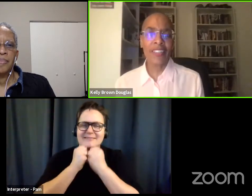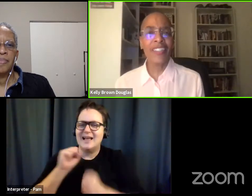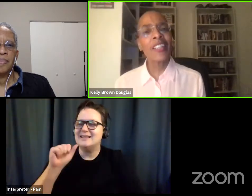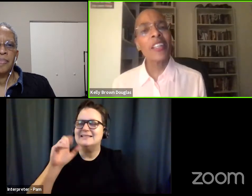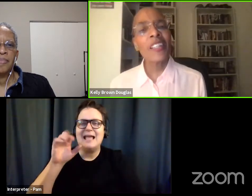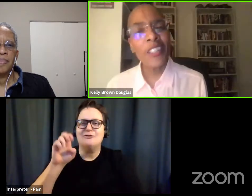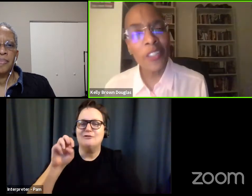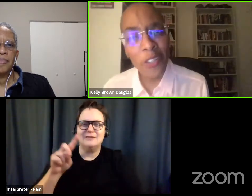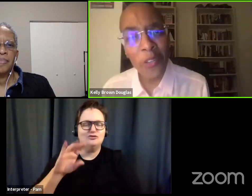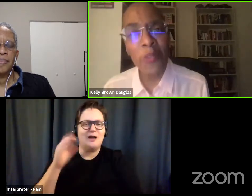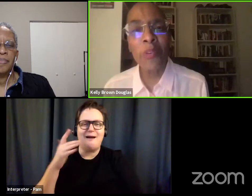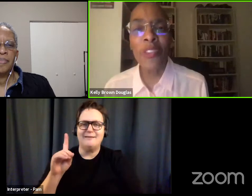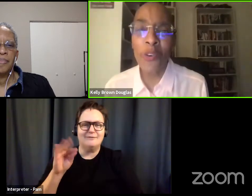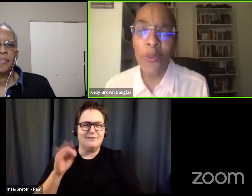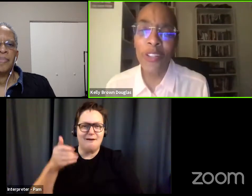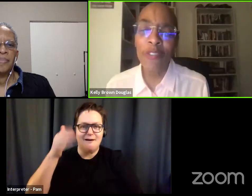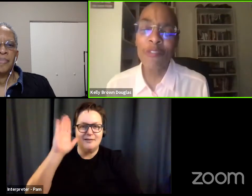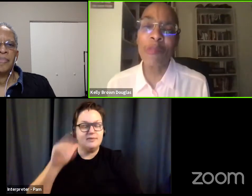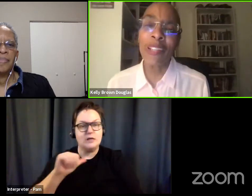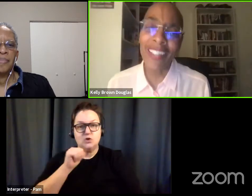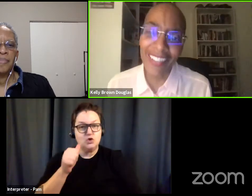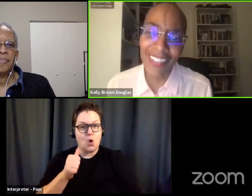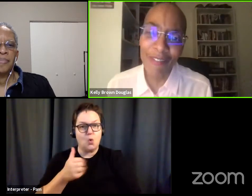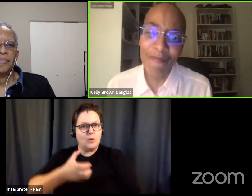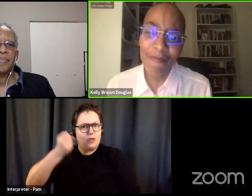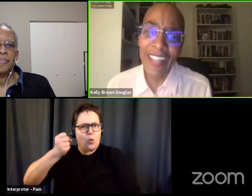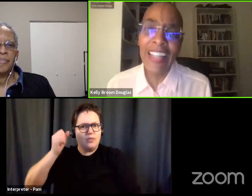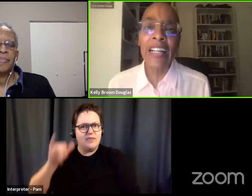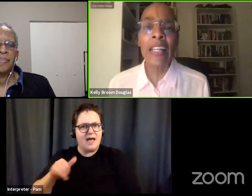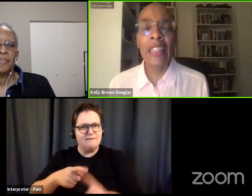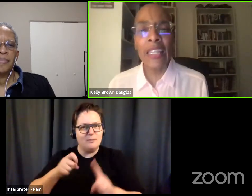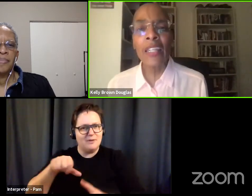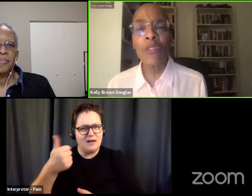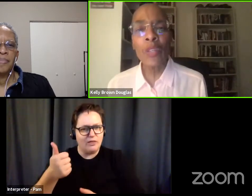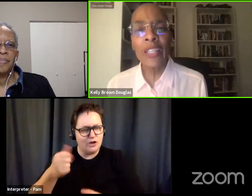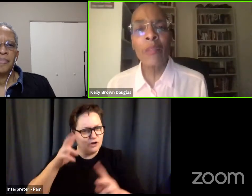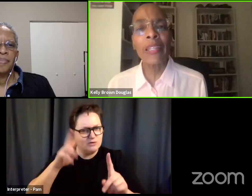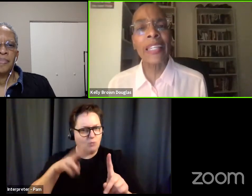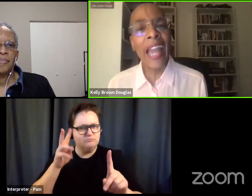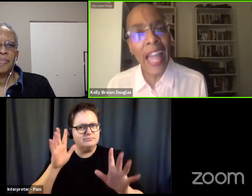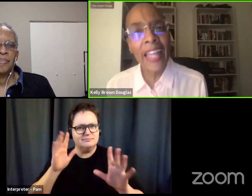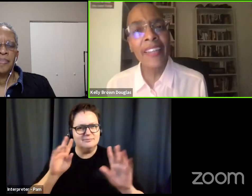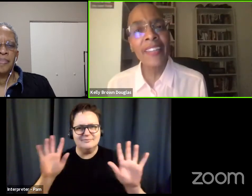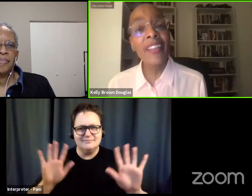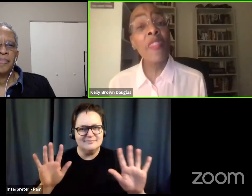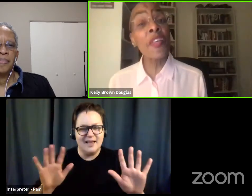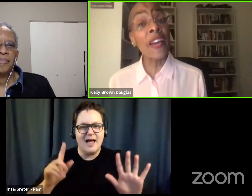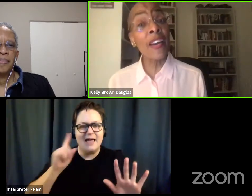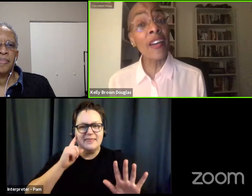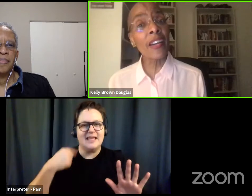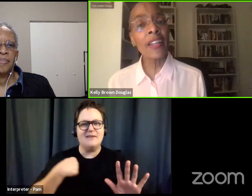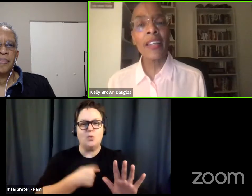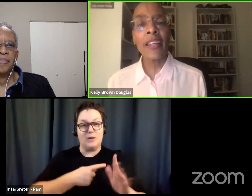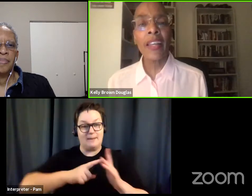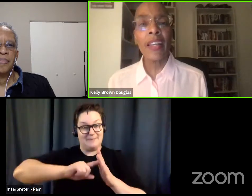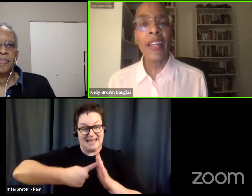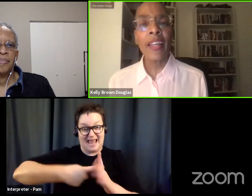God? Then don't withhold it from another. I think if we can begin